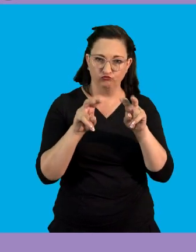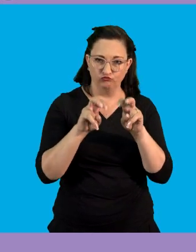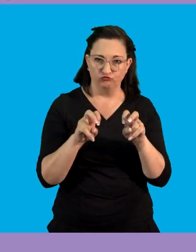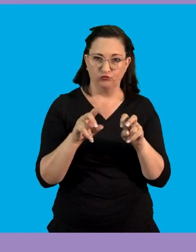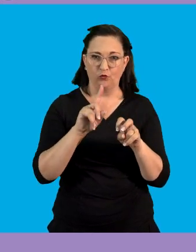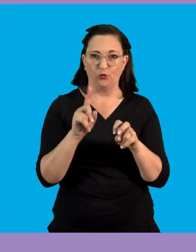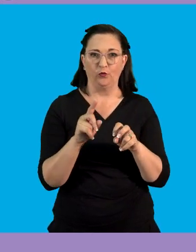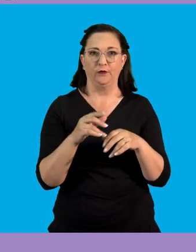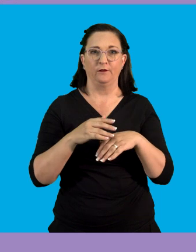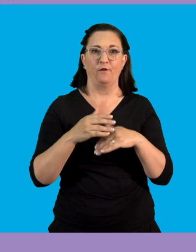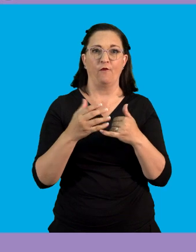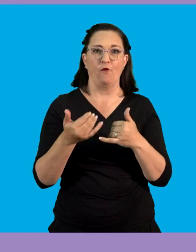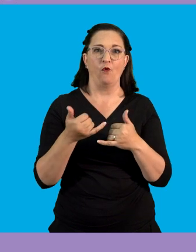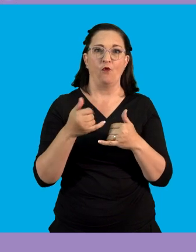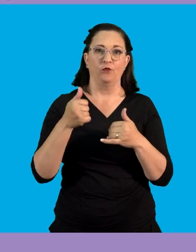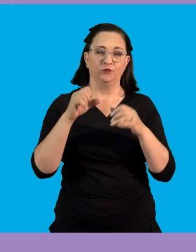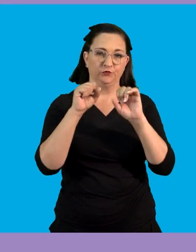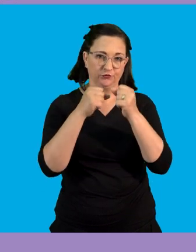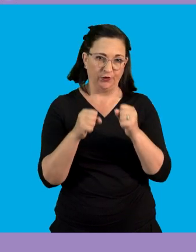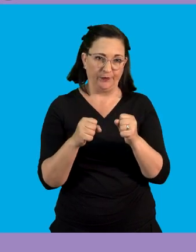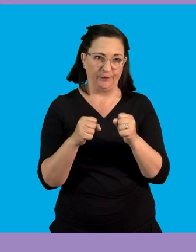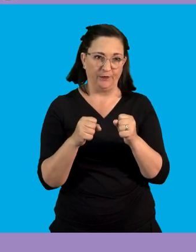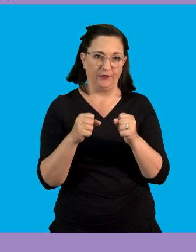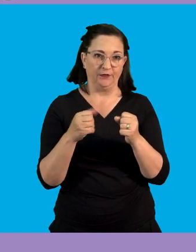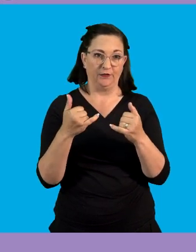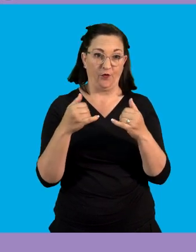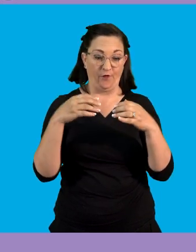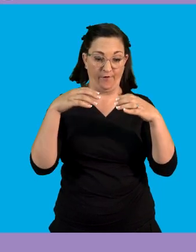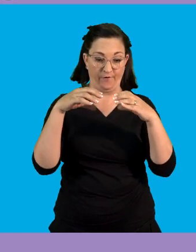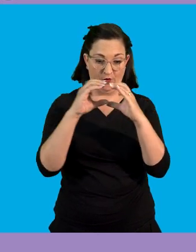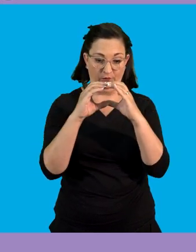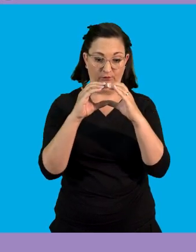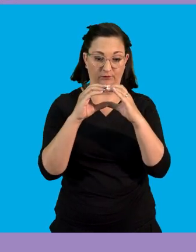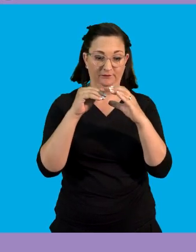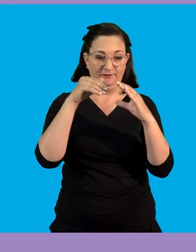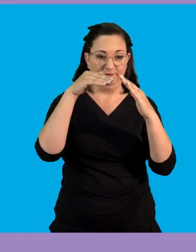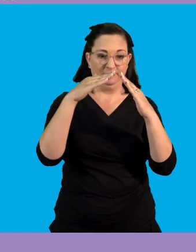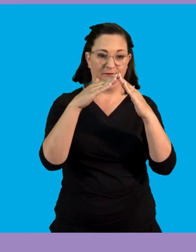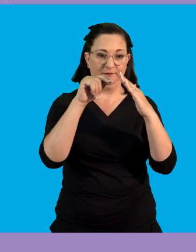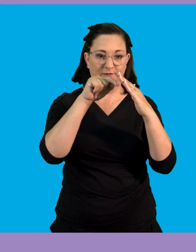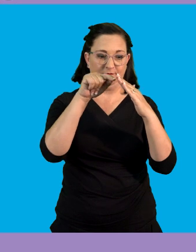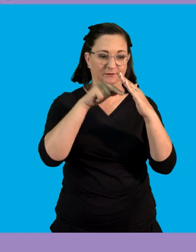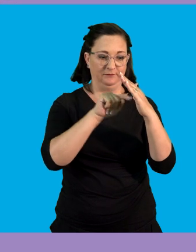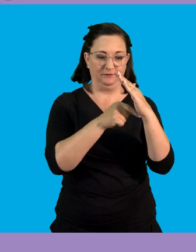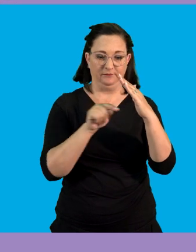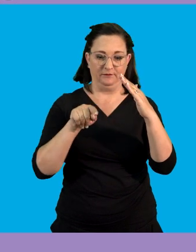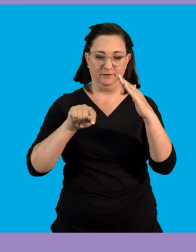angles of quadrilaterals, focusing on, firstly, the sum of the interior angles